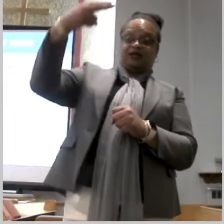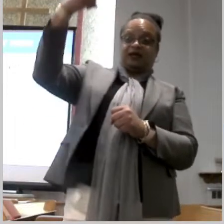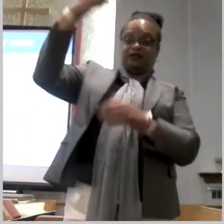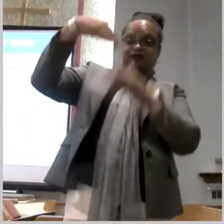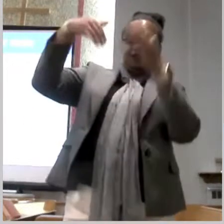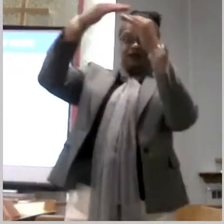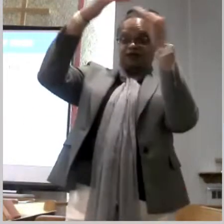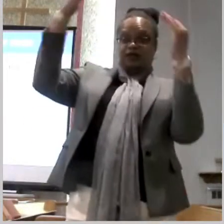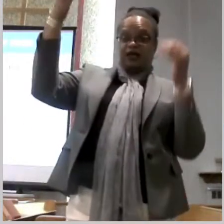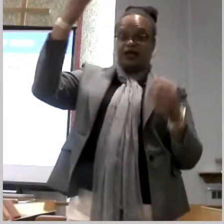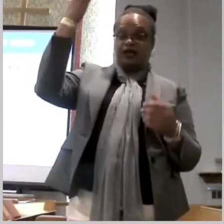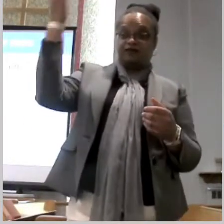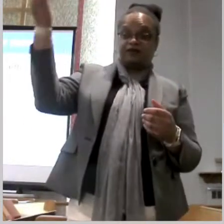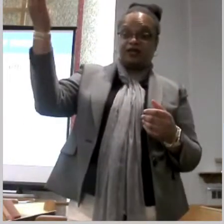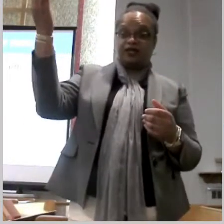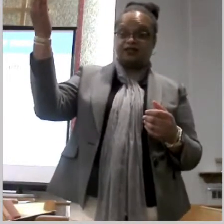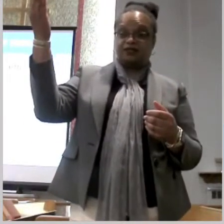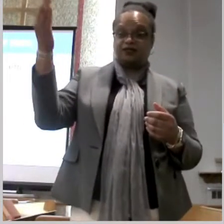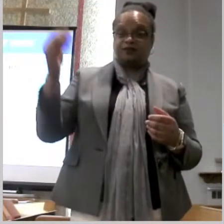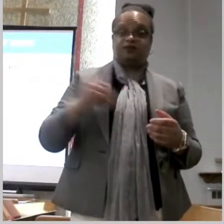from the heights of the